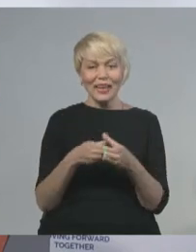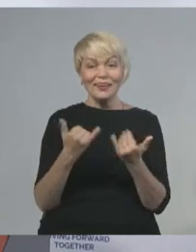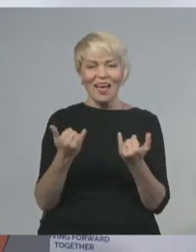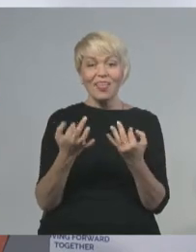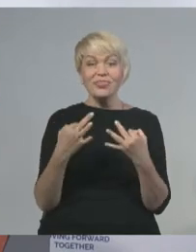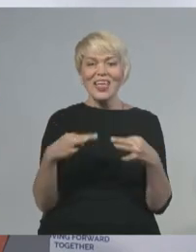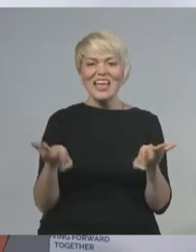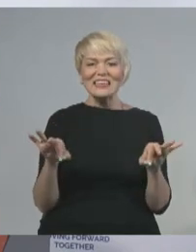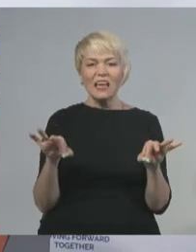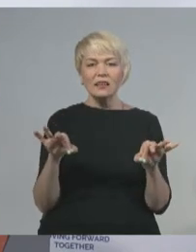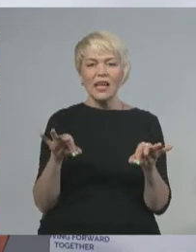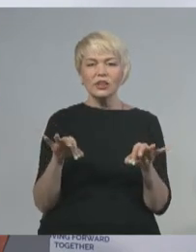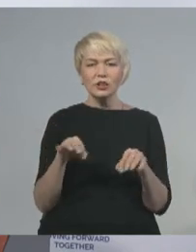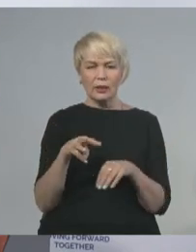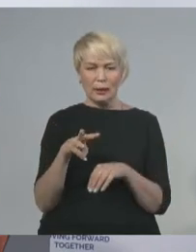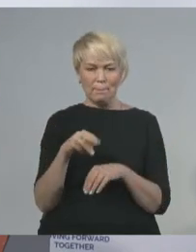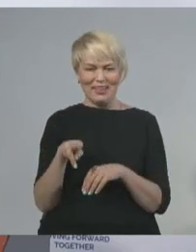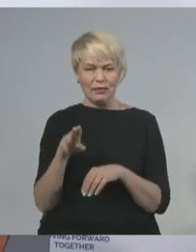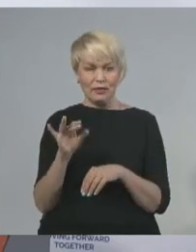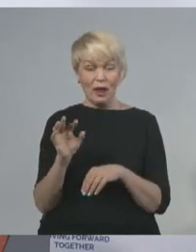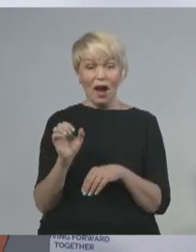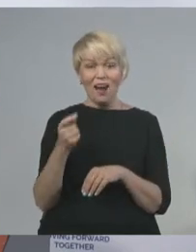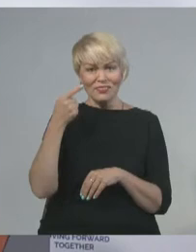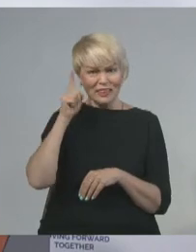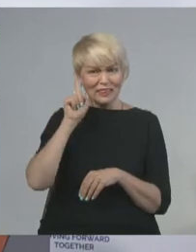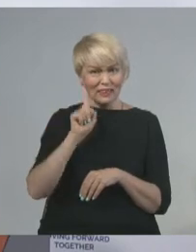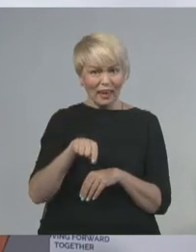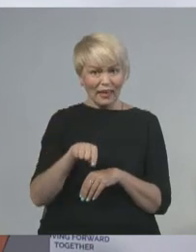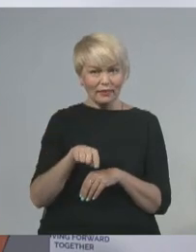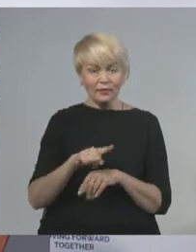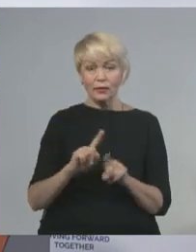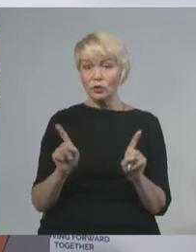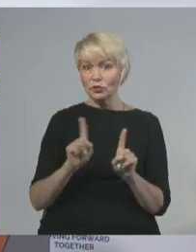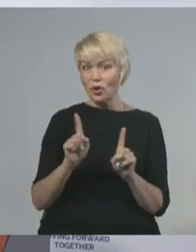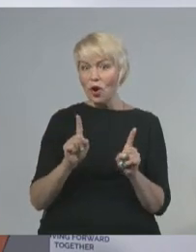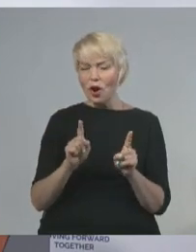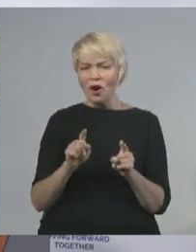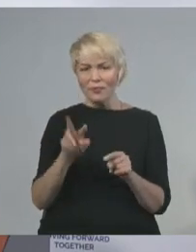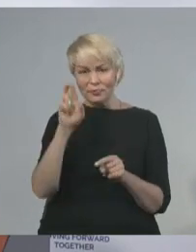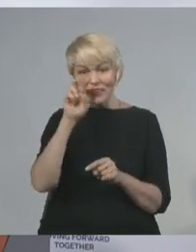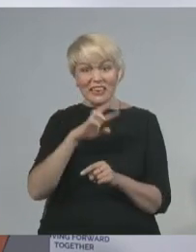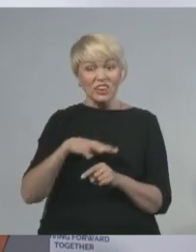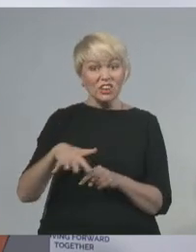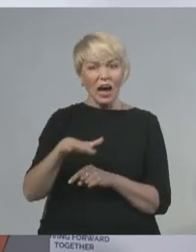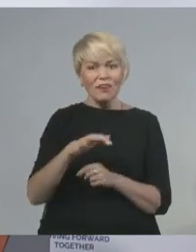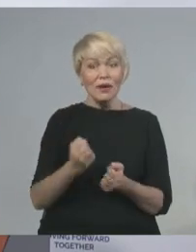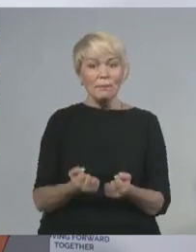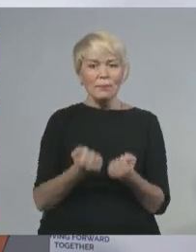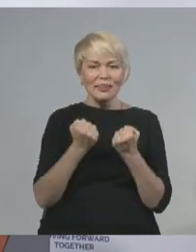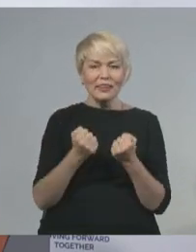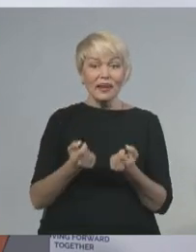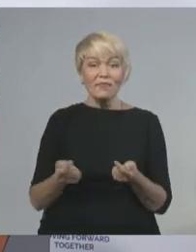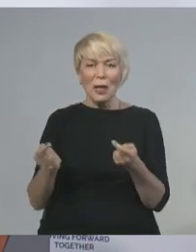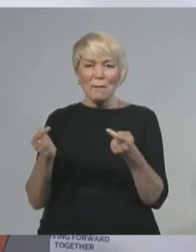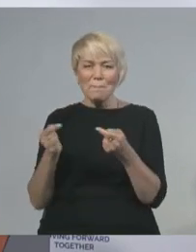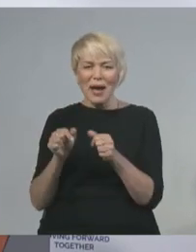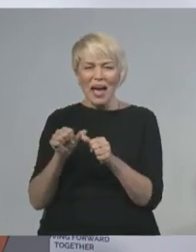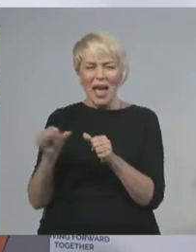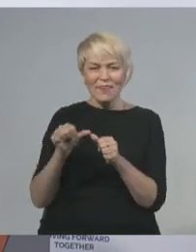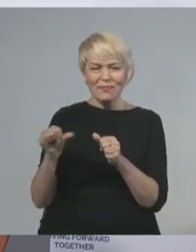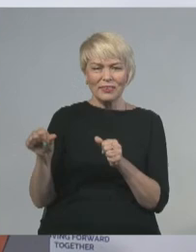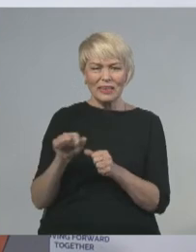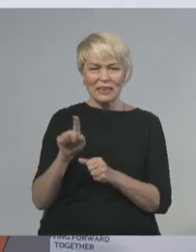down because uh state which supports some of the media for example public broadcasters re-allocate